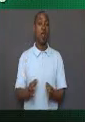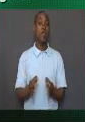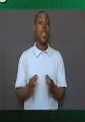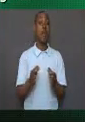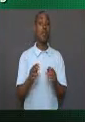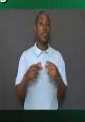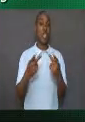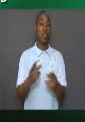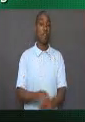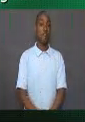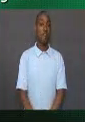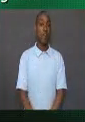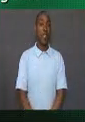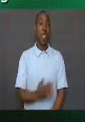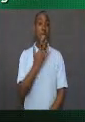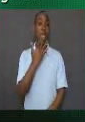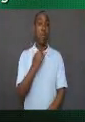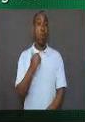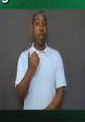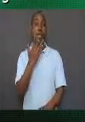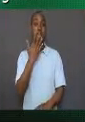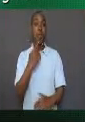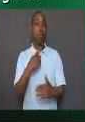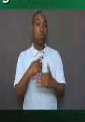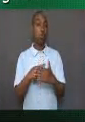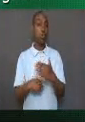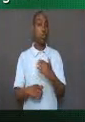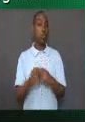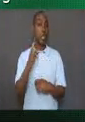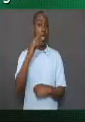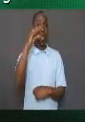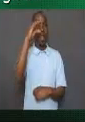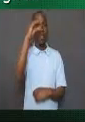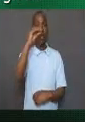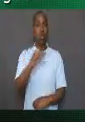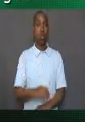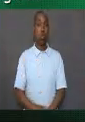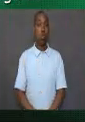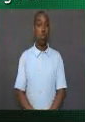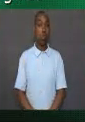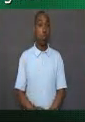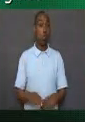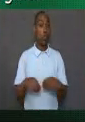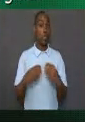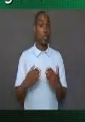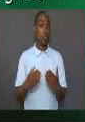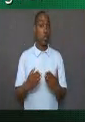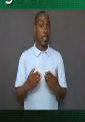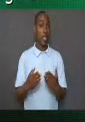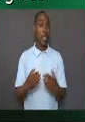Blood or blood products from one person, known as the donor,